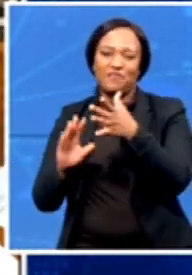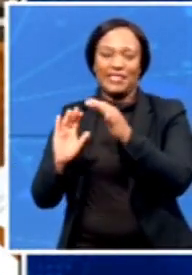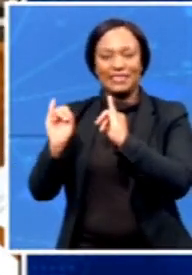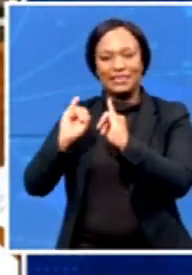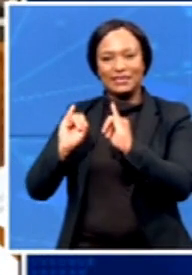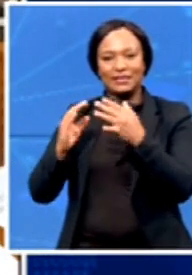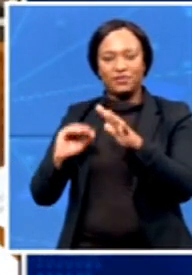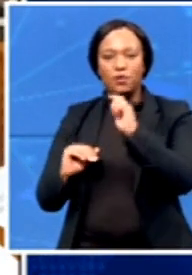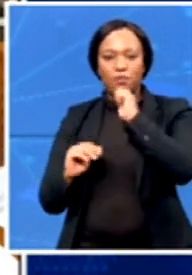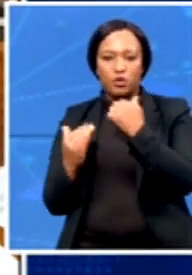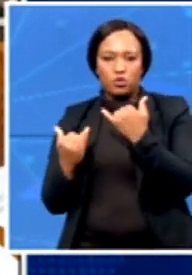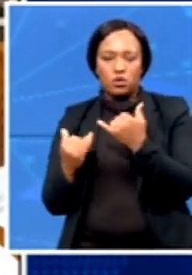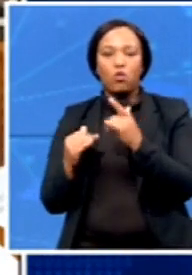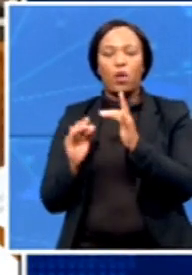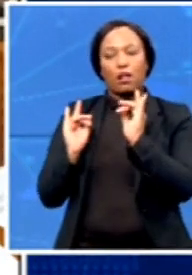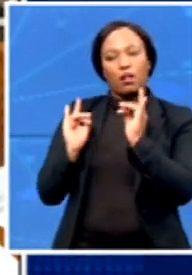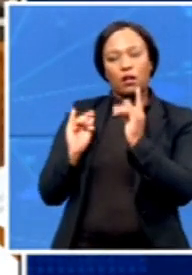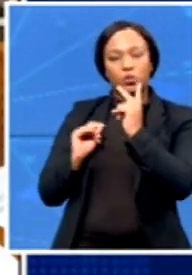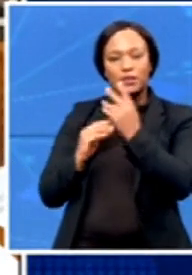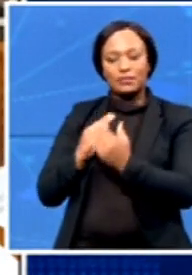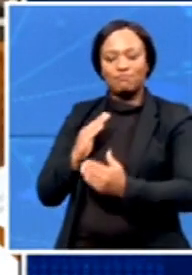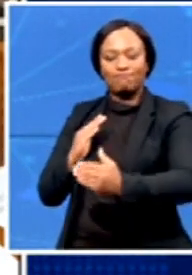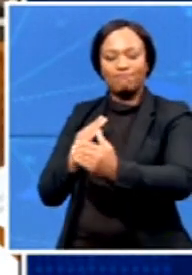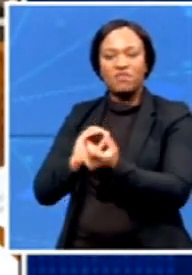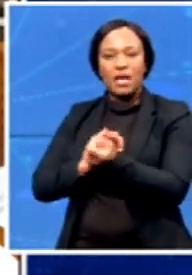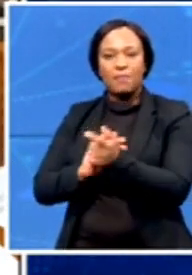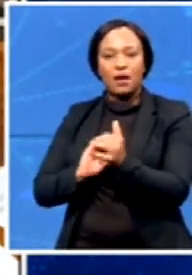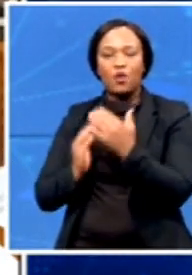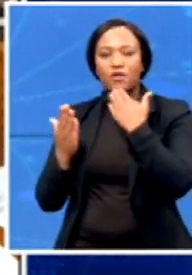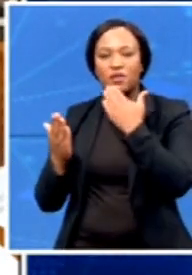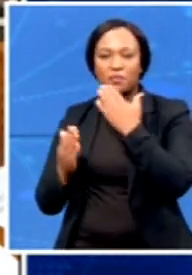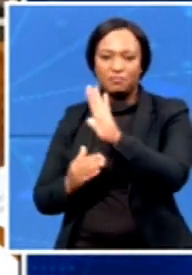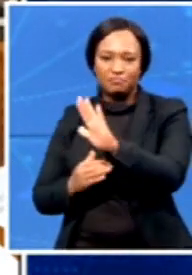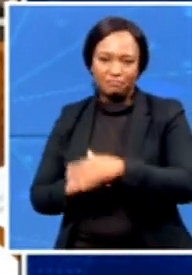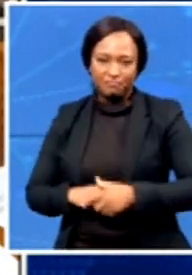how things unfold at the University of Cape Town. Thank you so much.